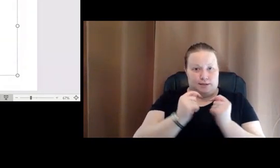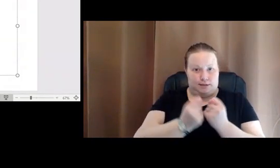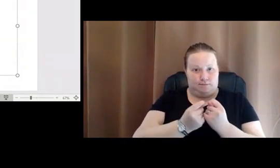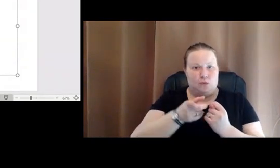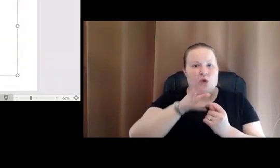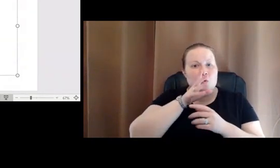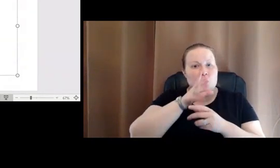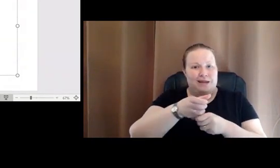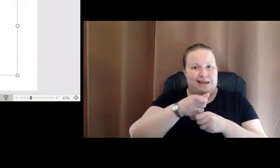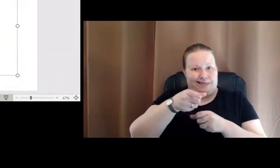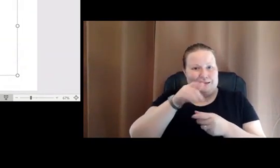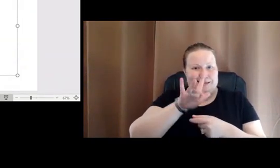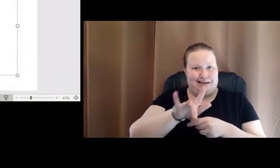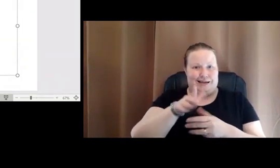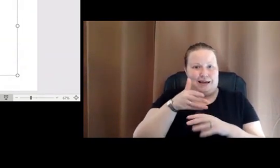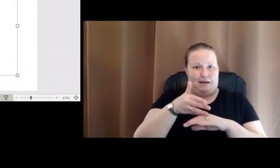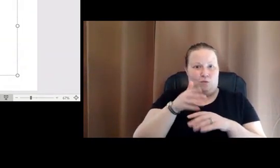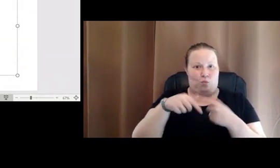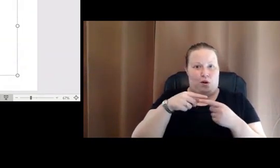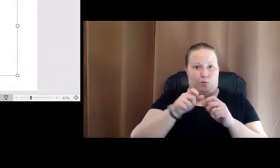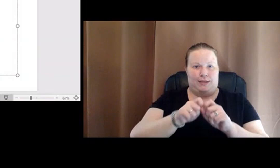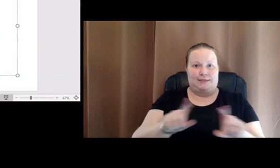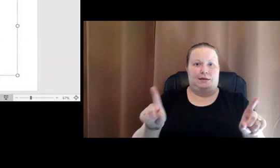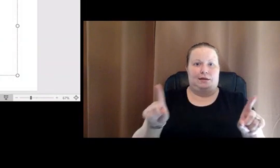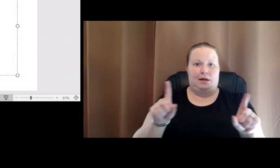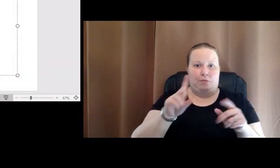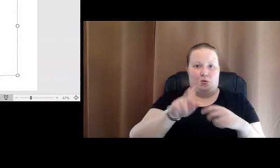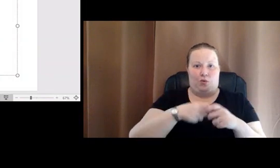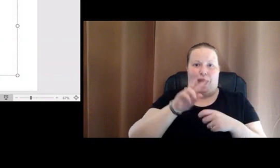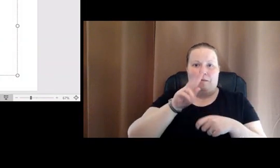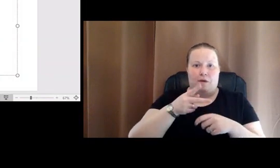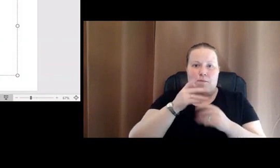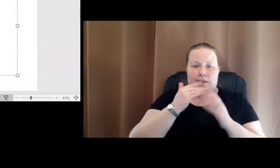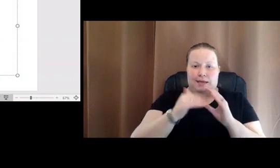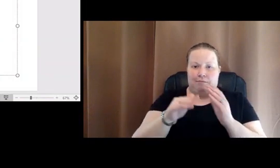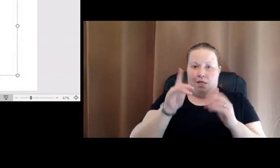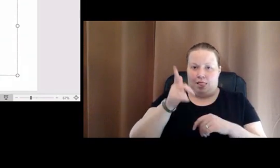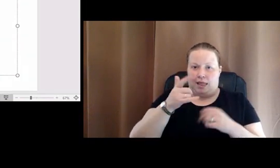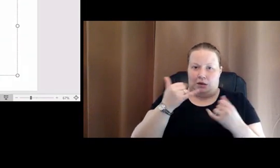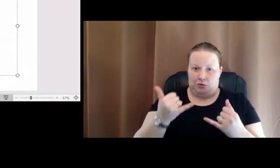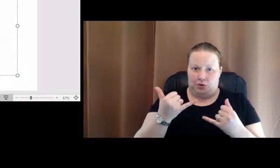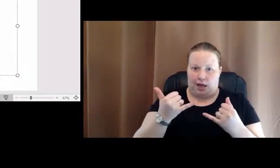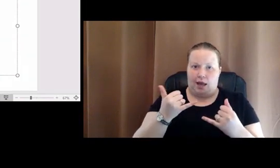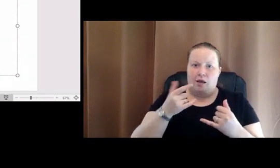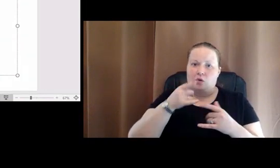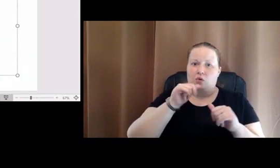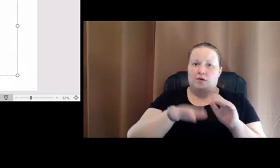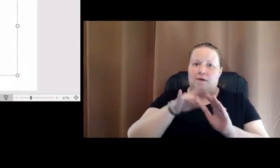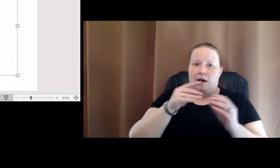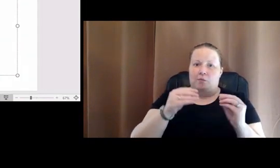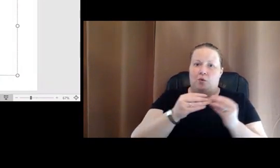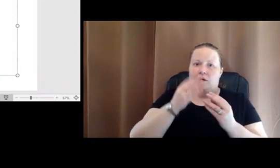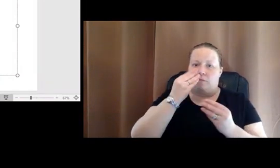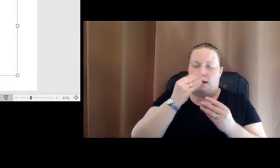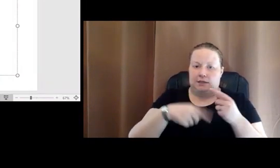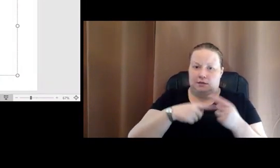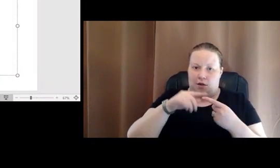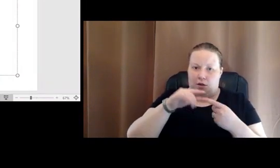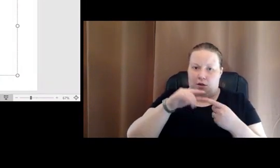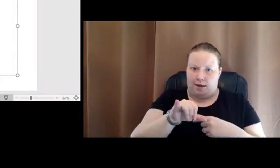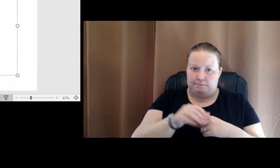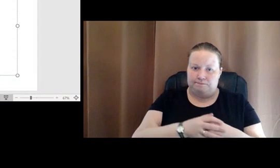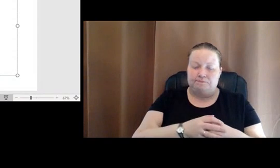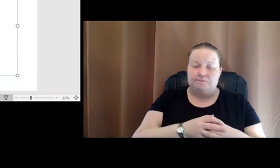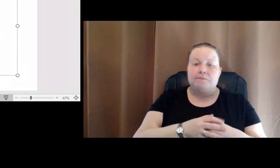link when we send out the wrap-up email later today, and you can find more information about that. Something else that